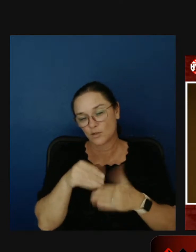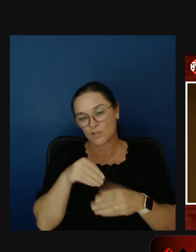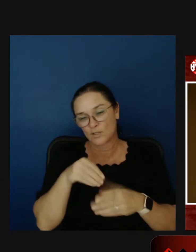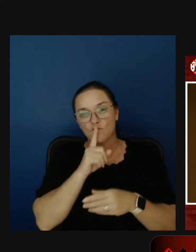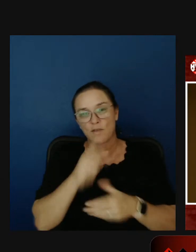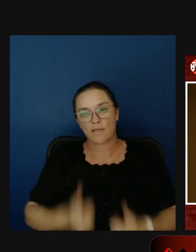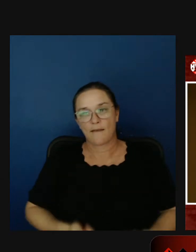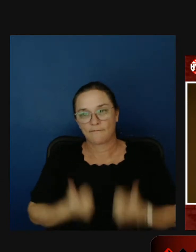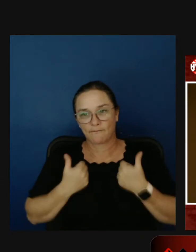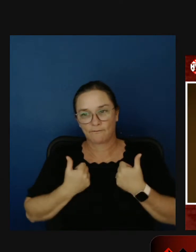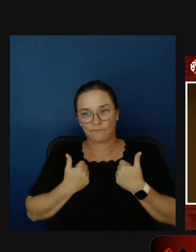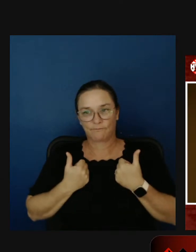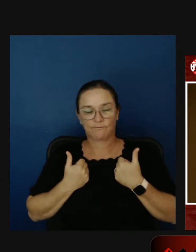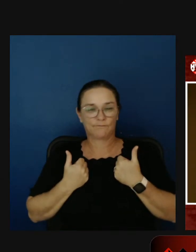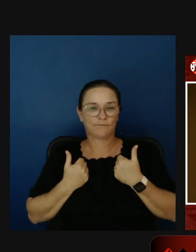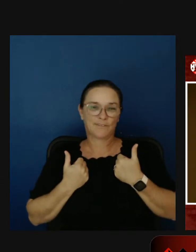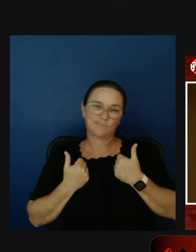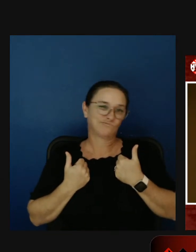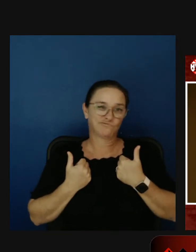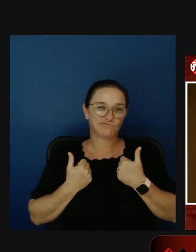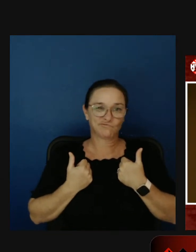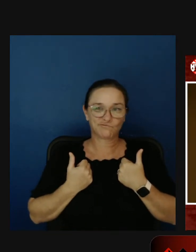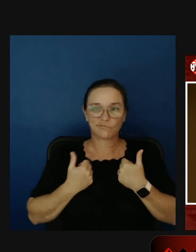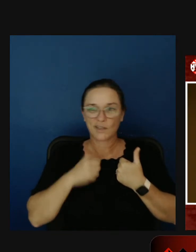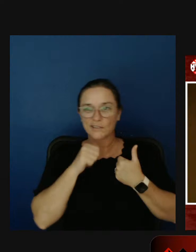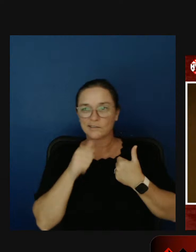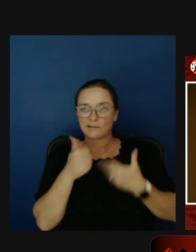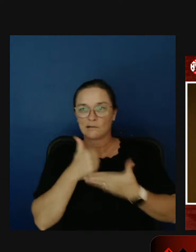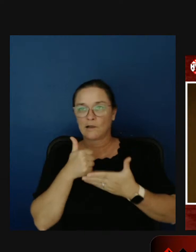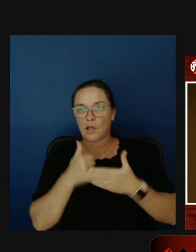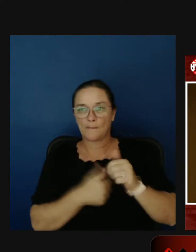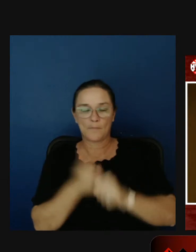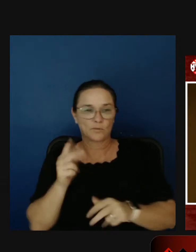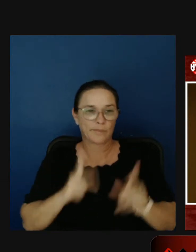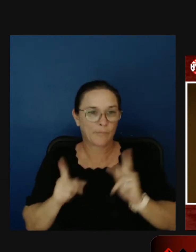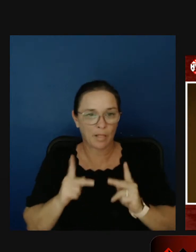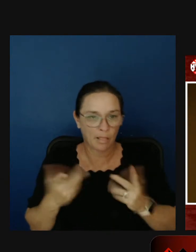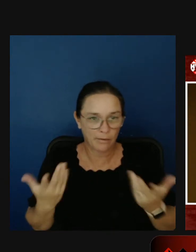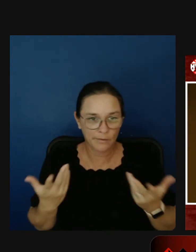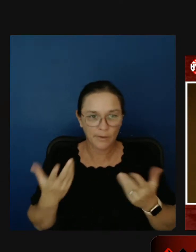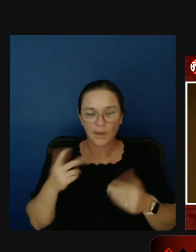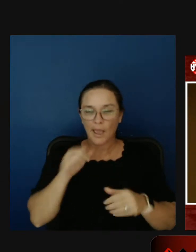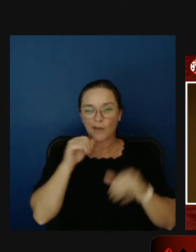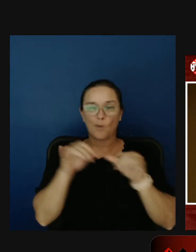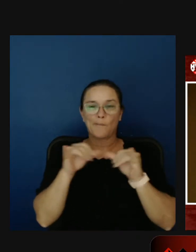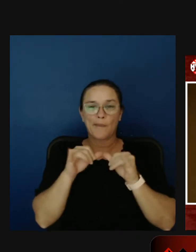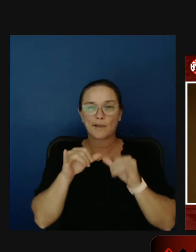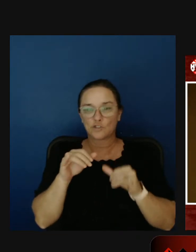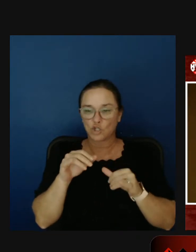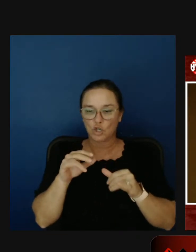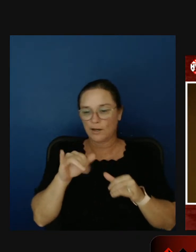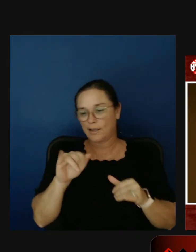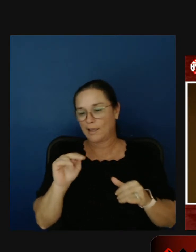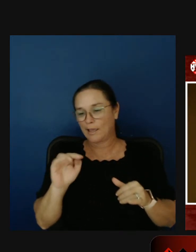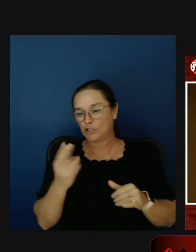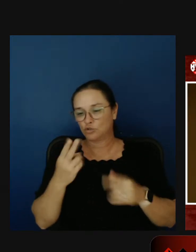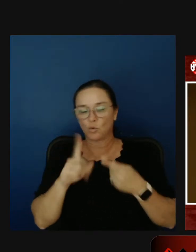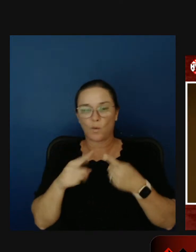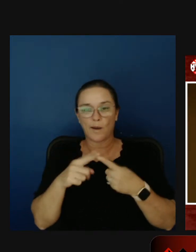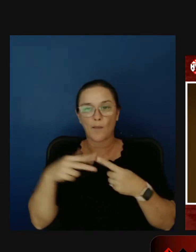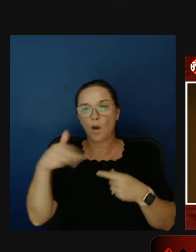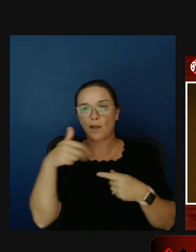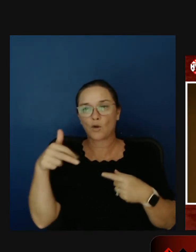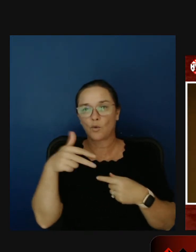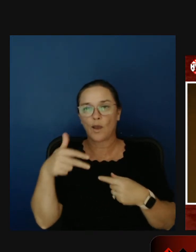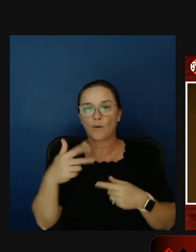Well, that's not very useful for most people. You might wonder, well, I don't measure in inches when I'm walking around, but you can do the conversion if you love